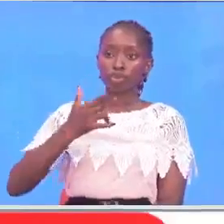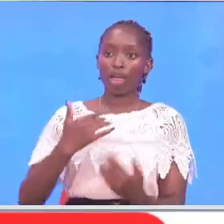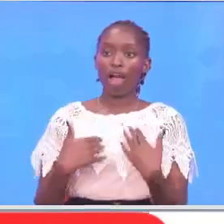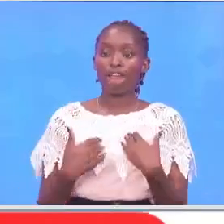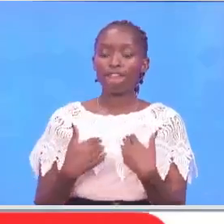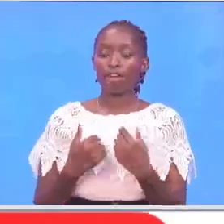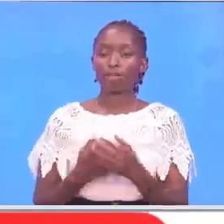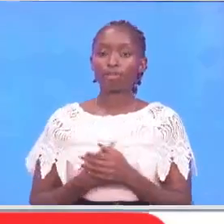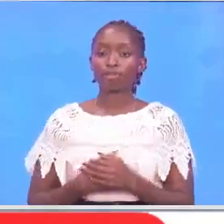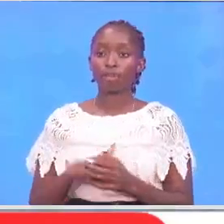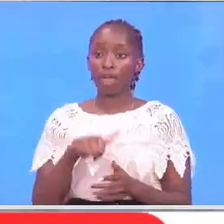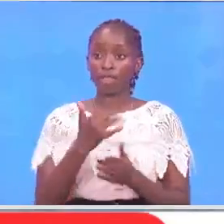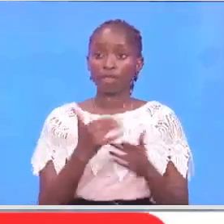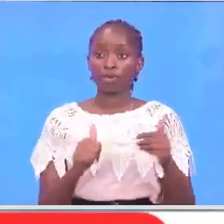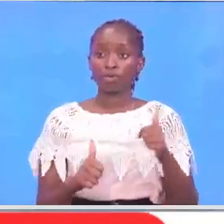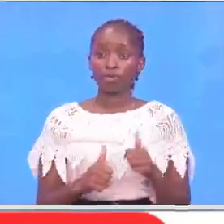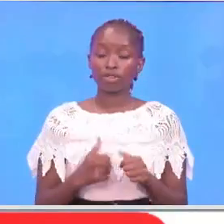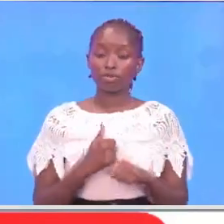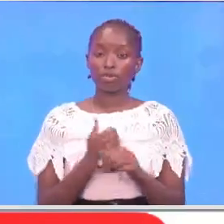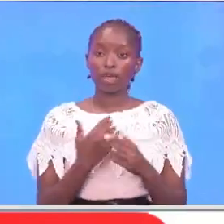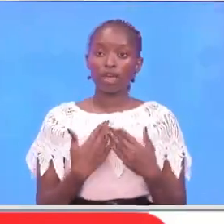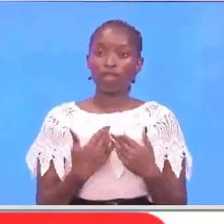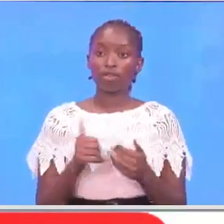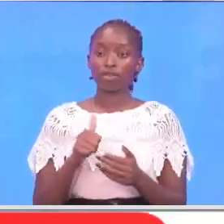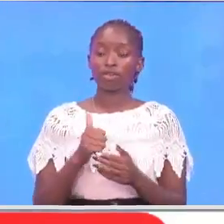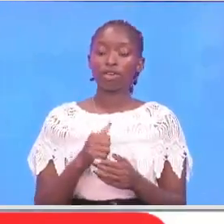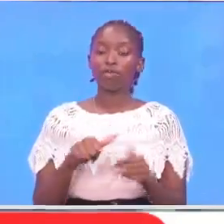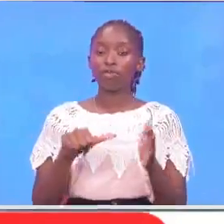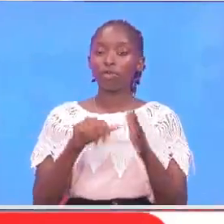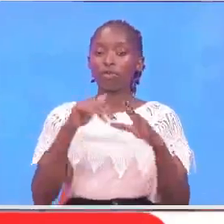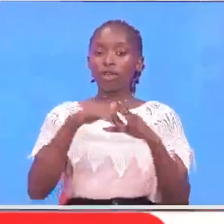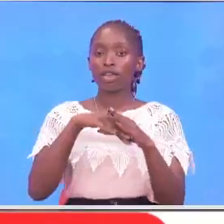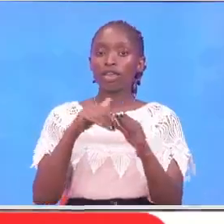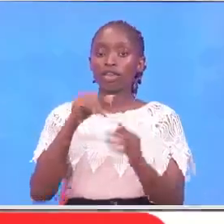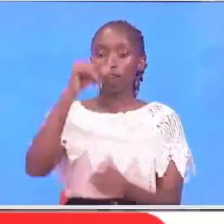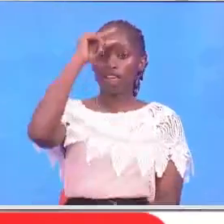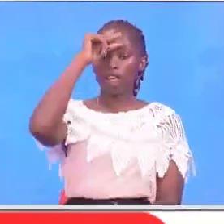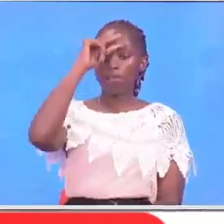mwingine katika uongozi wa serikali. Paul Kirobi, TV 47.